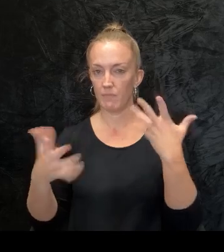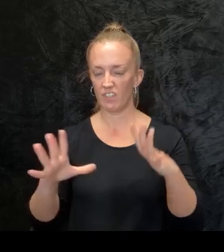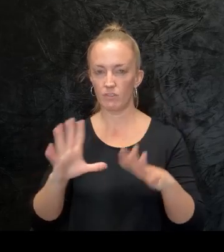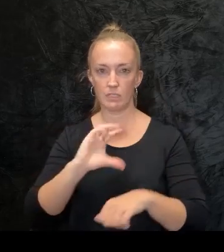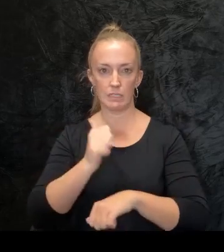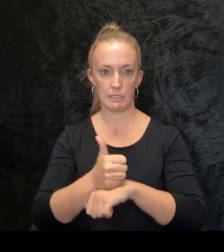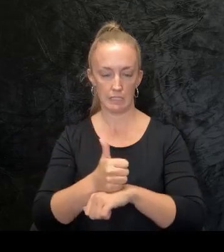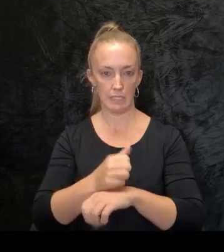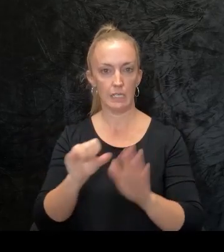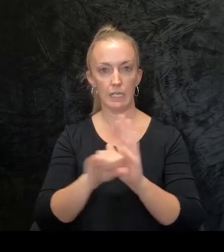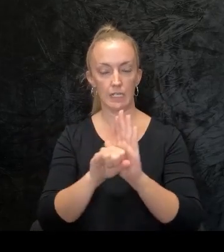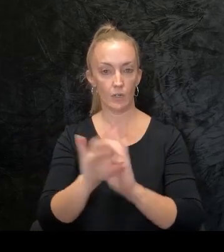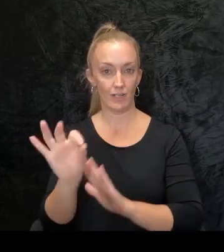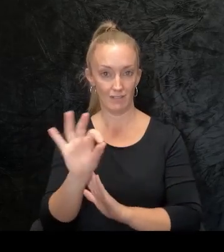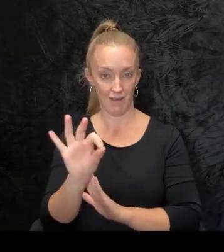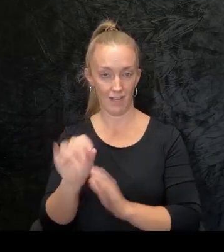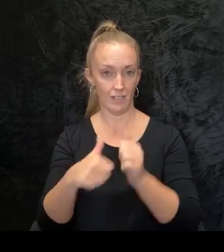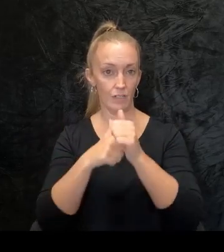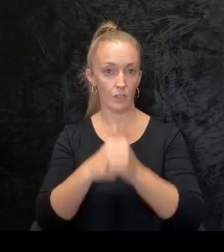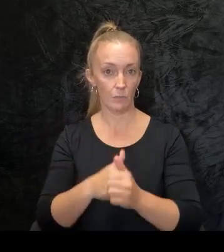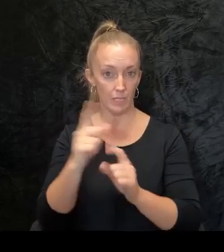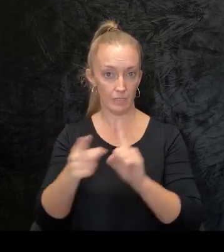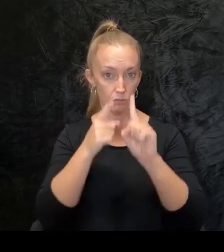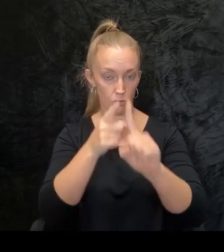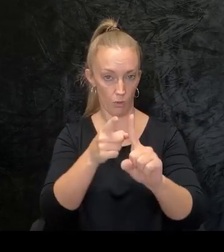compliance target to 0%.